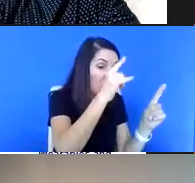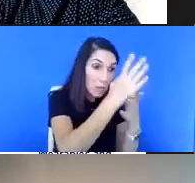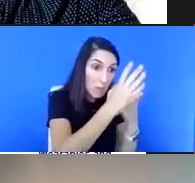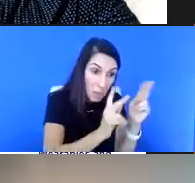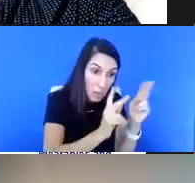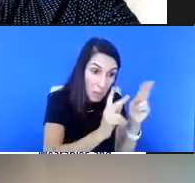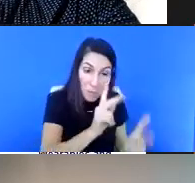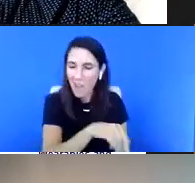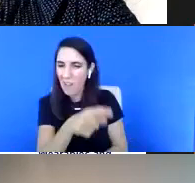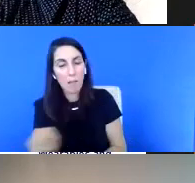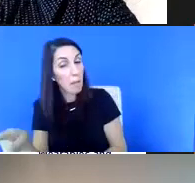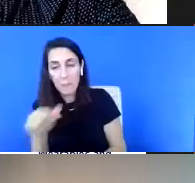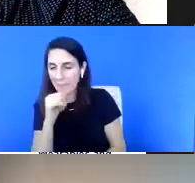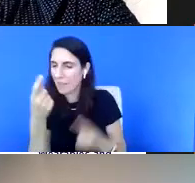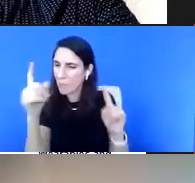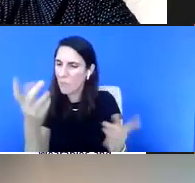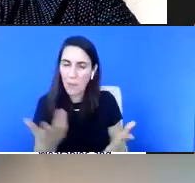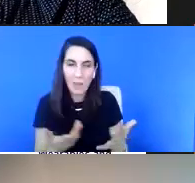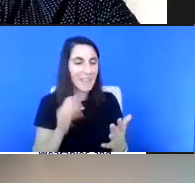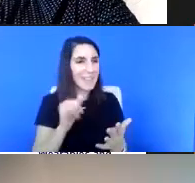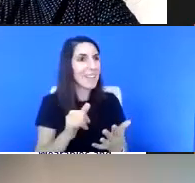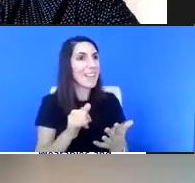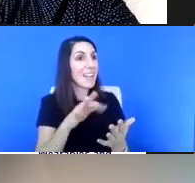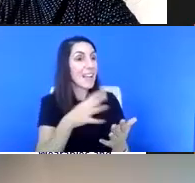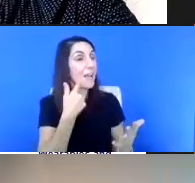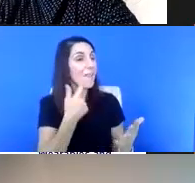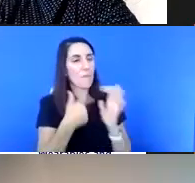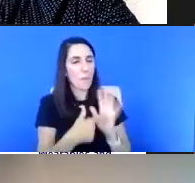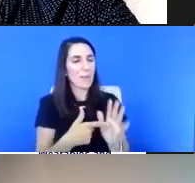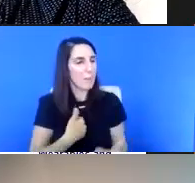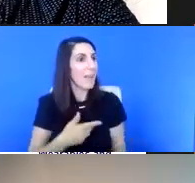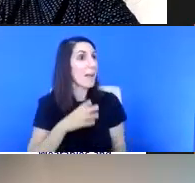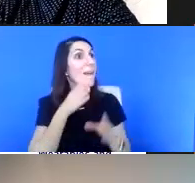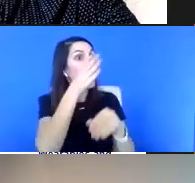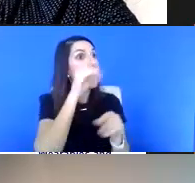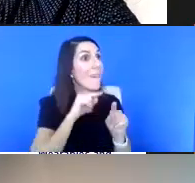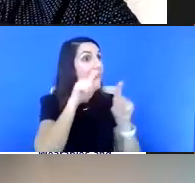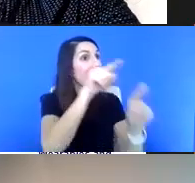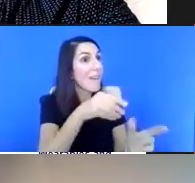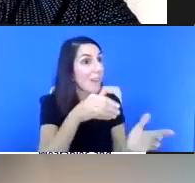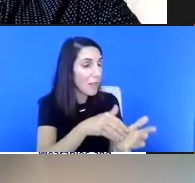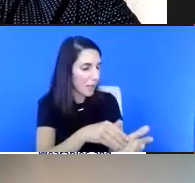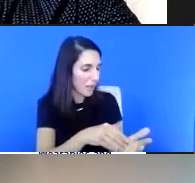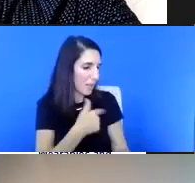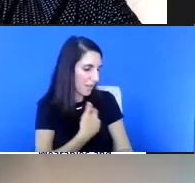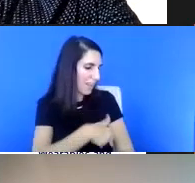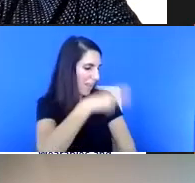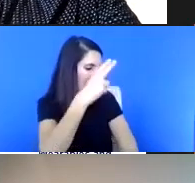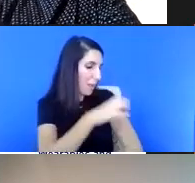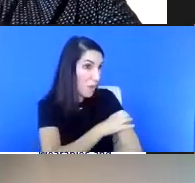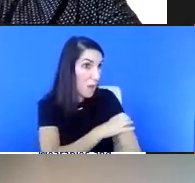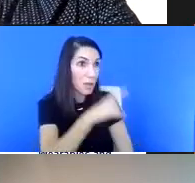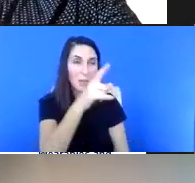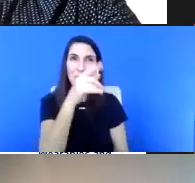wouldn't it be nice to be able to go to a doctor, and if you get diagnosed with something like high blood pressure, they could look at your whole medical picture and